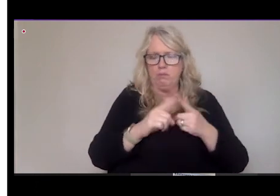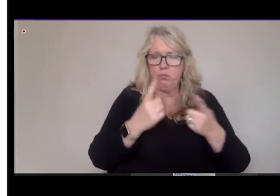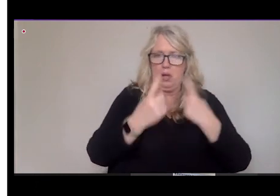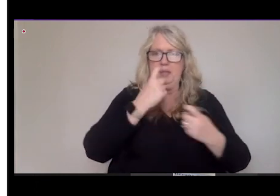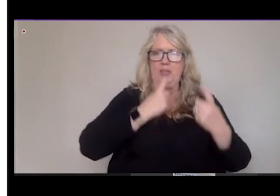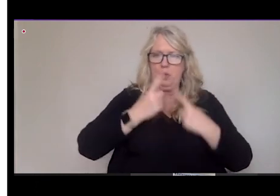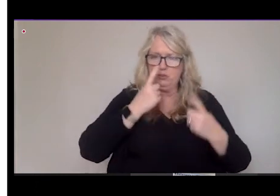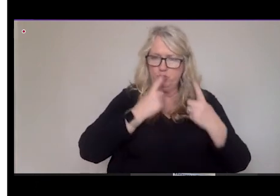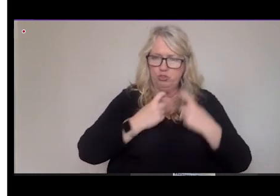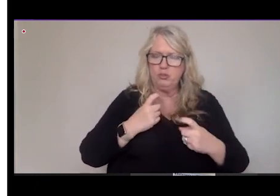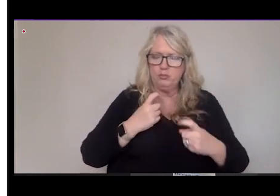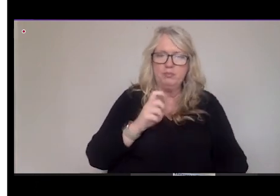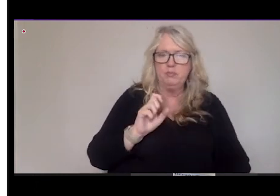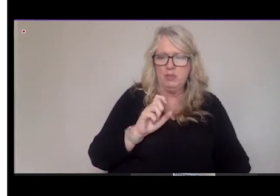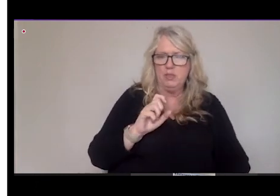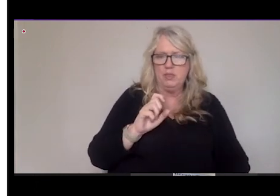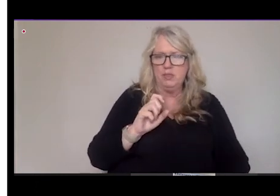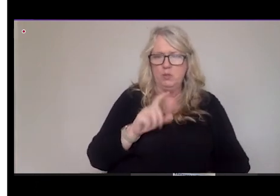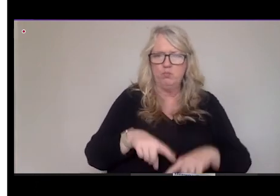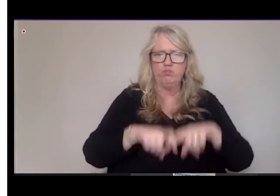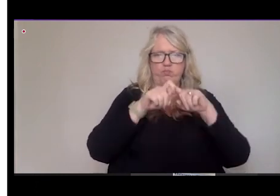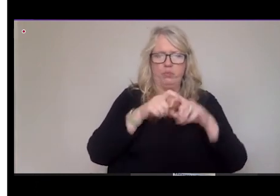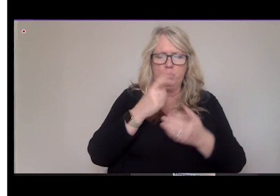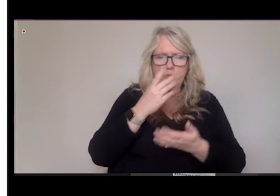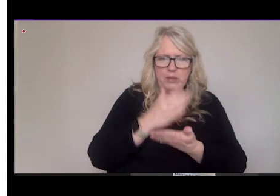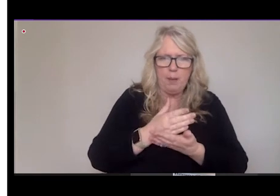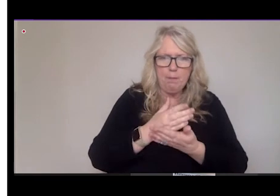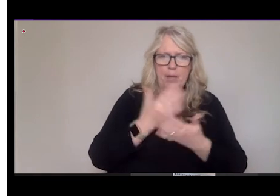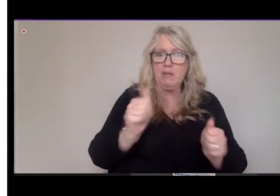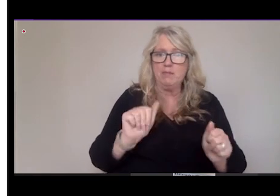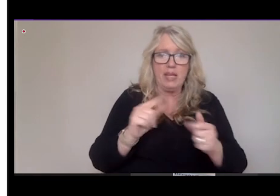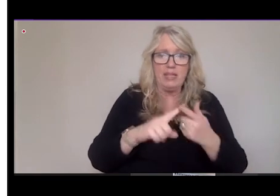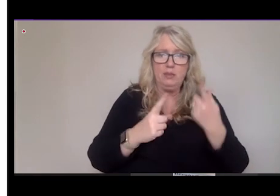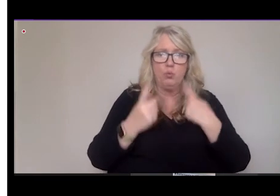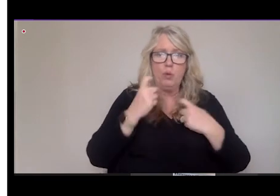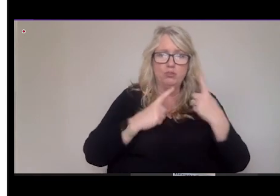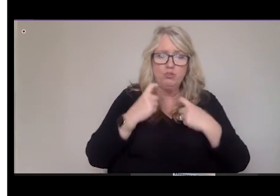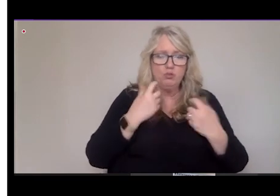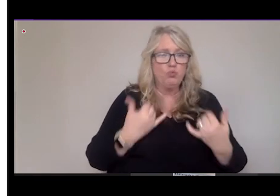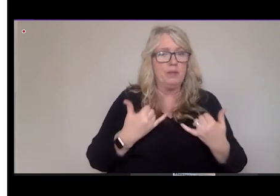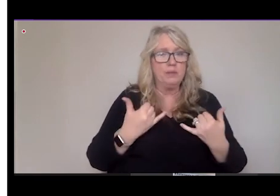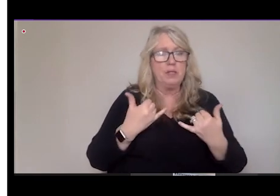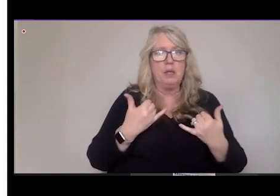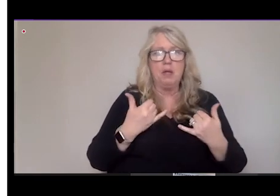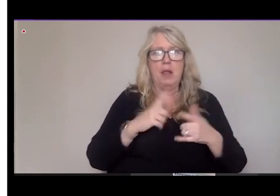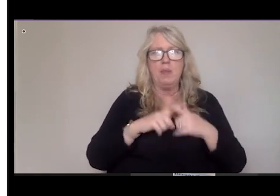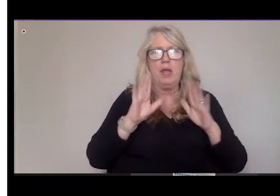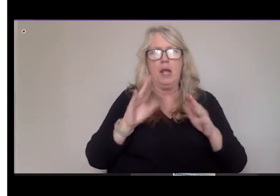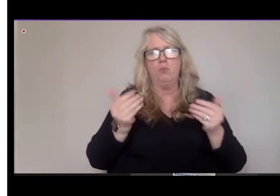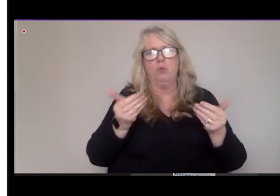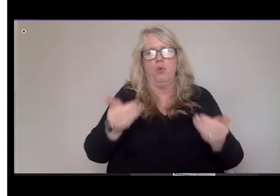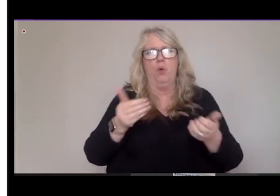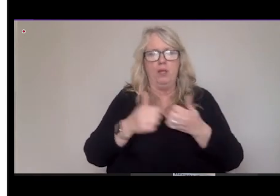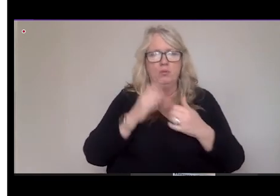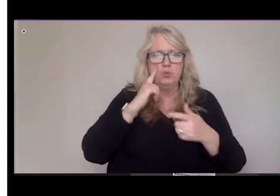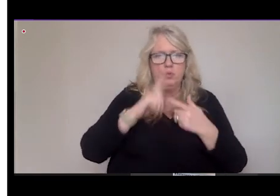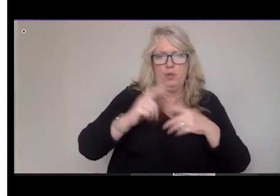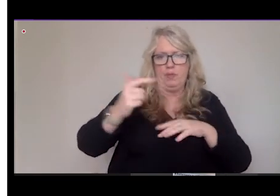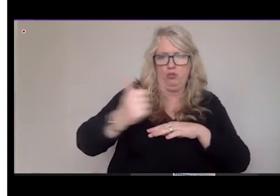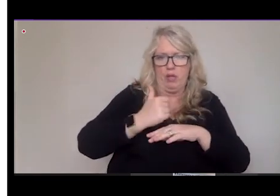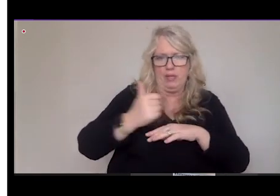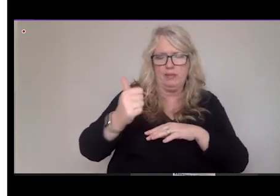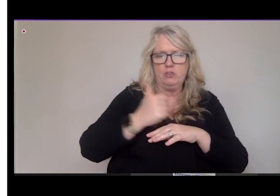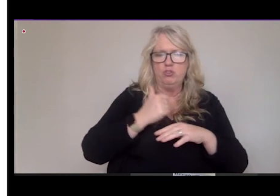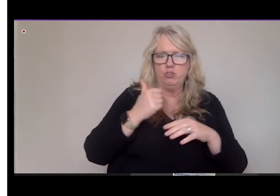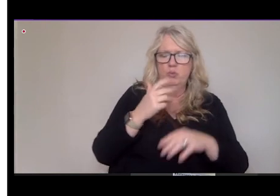to field any questions that you may have. So why don't we stop and I'll take some questions, and then I could move